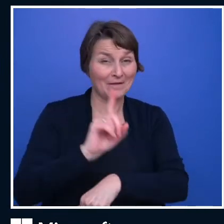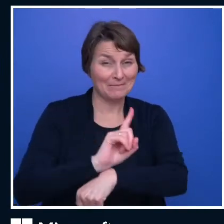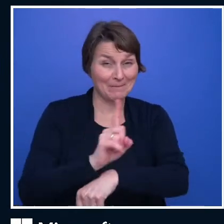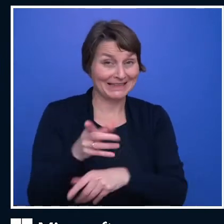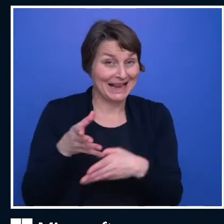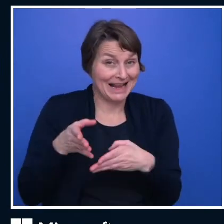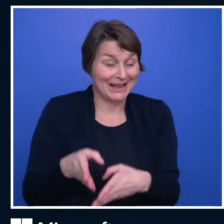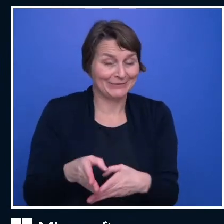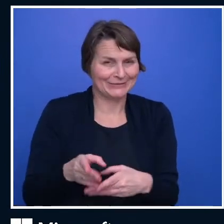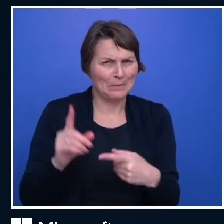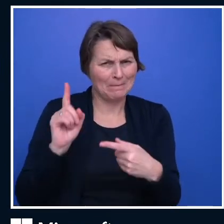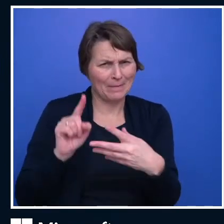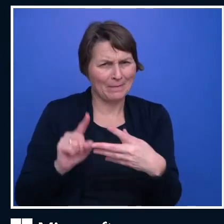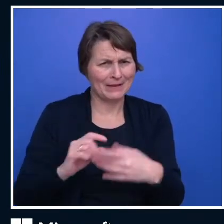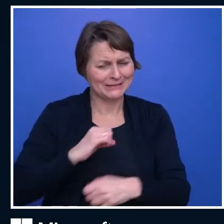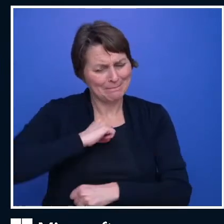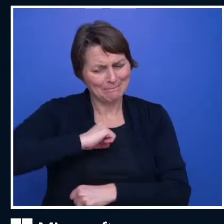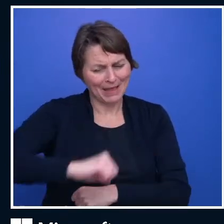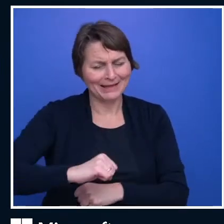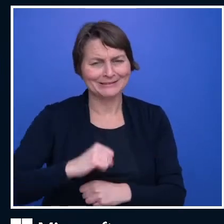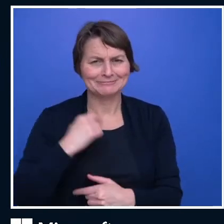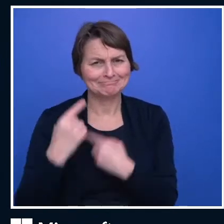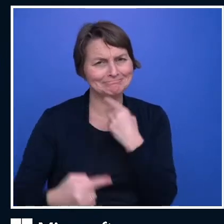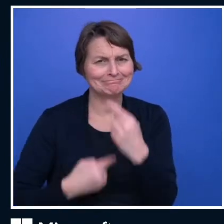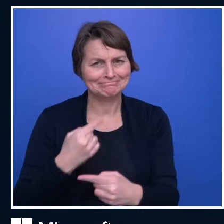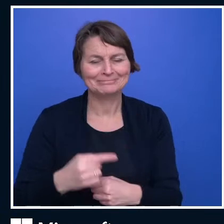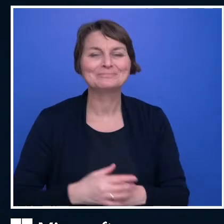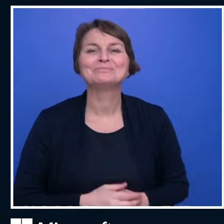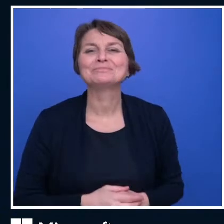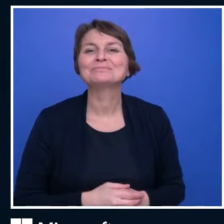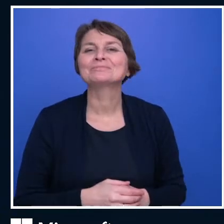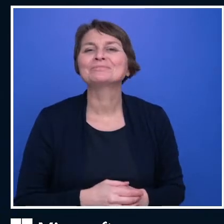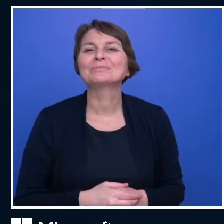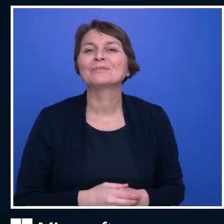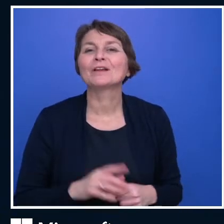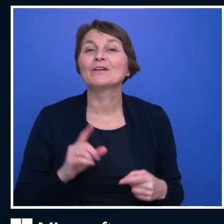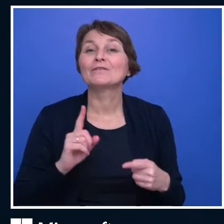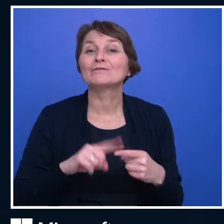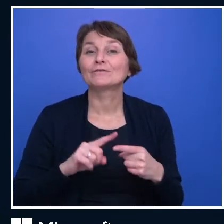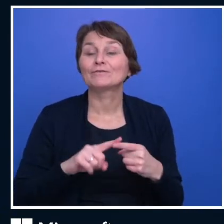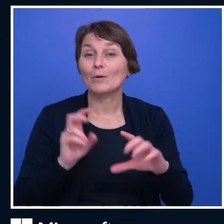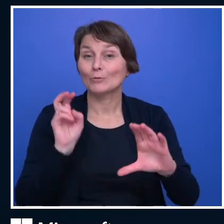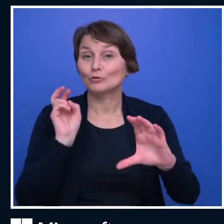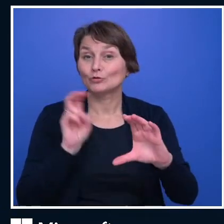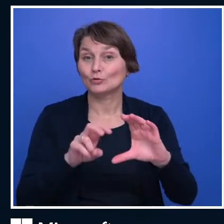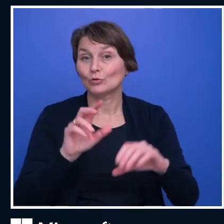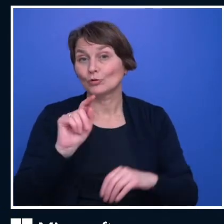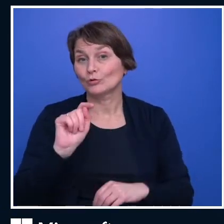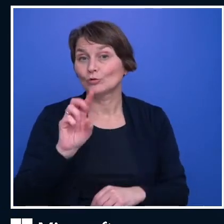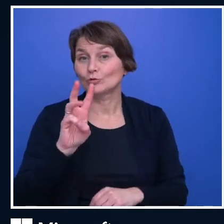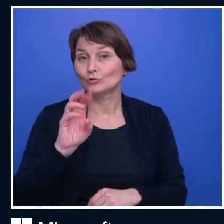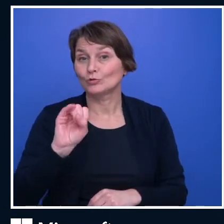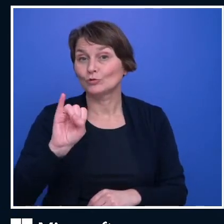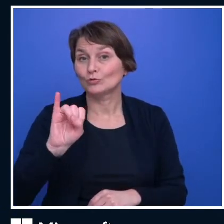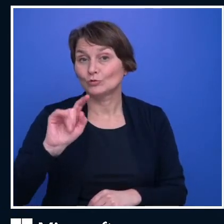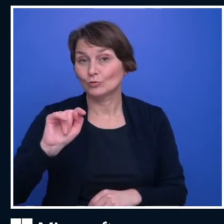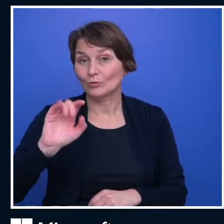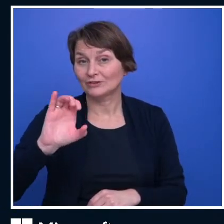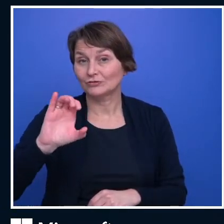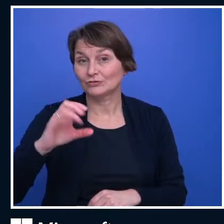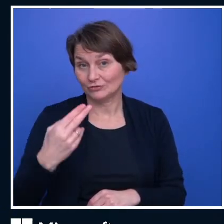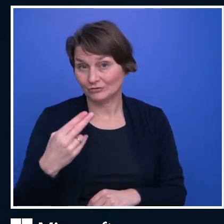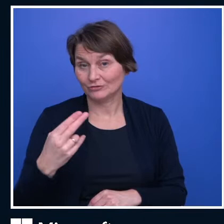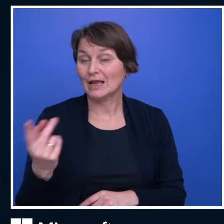bit of a speed round. Okay, we have a question from Twitch from DP the Gray. He wants to know, how do we start directly